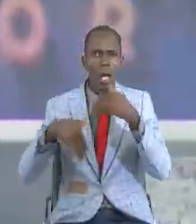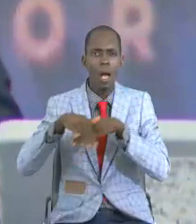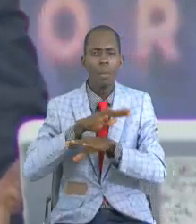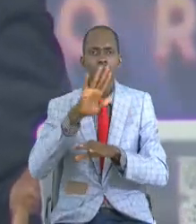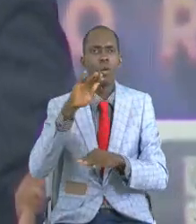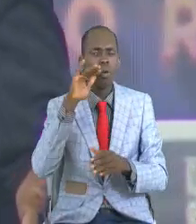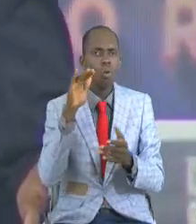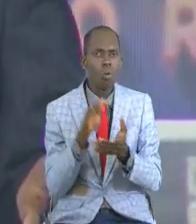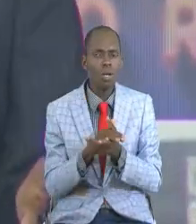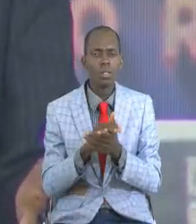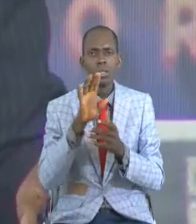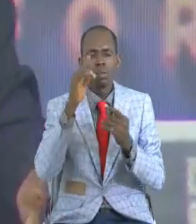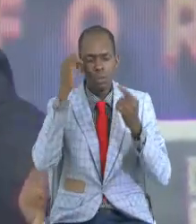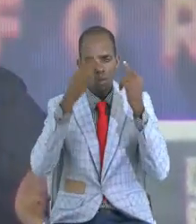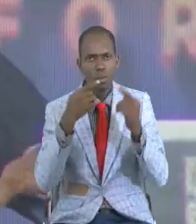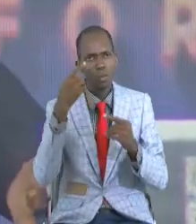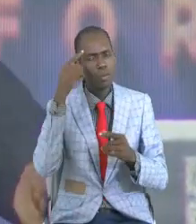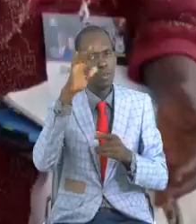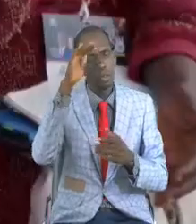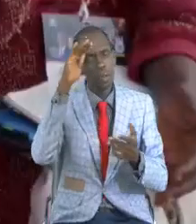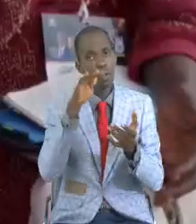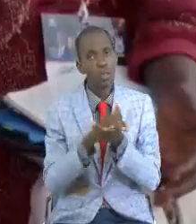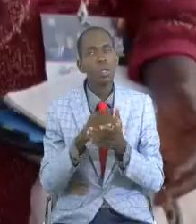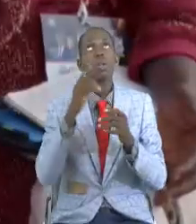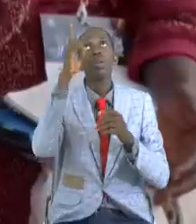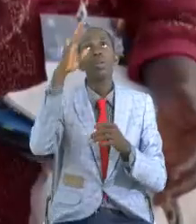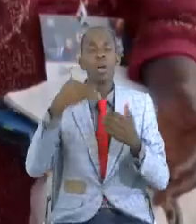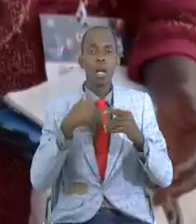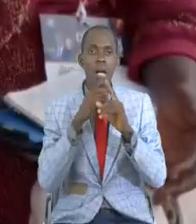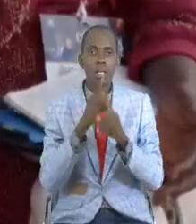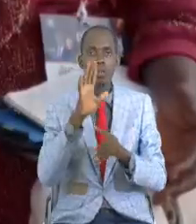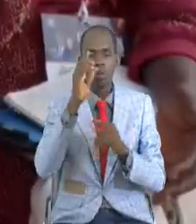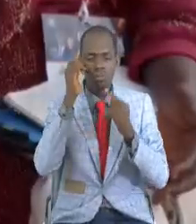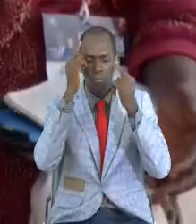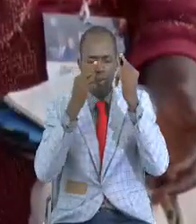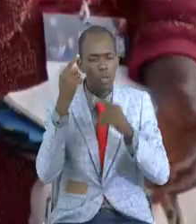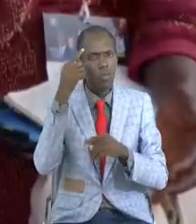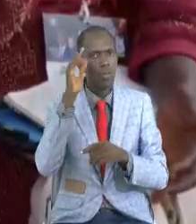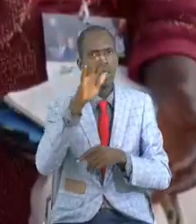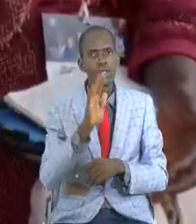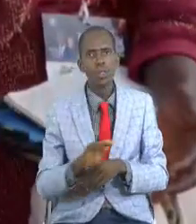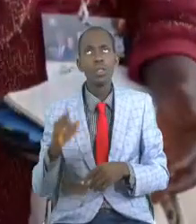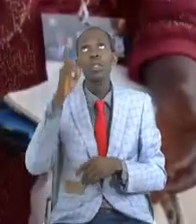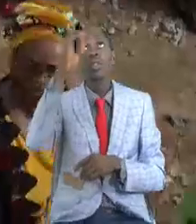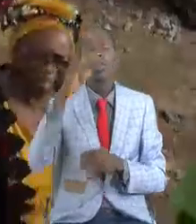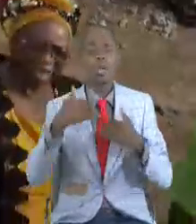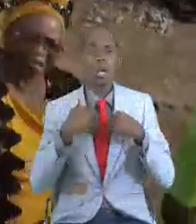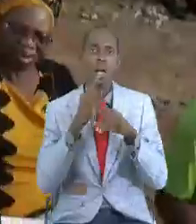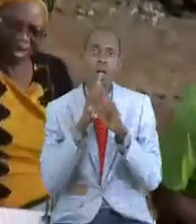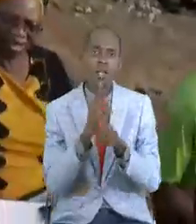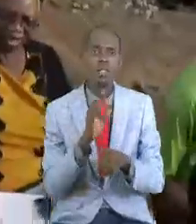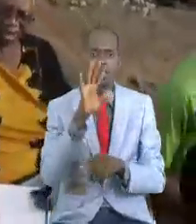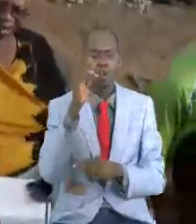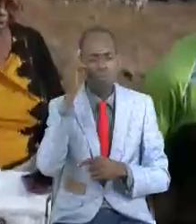Your concern over your husband, God has answered. Your concern over your children, God has answered. Your